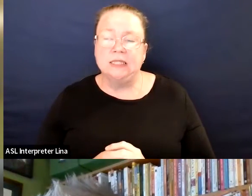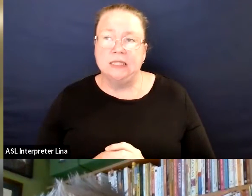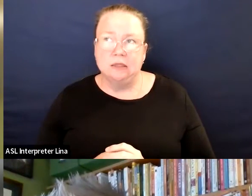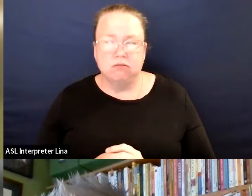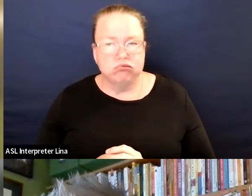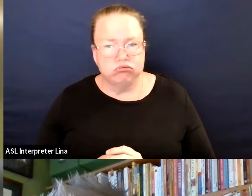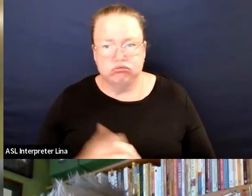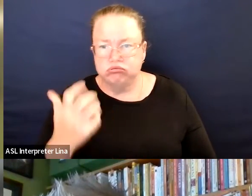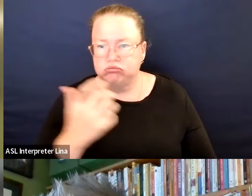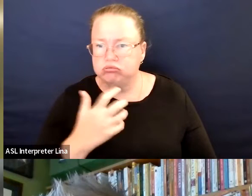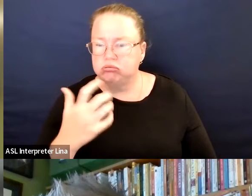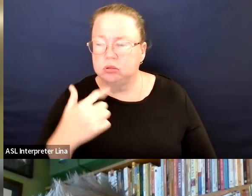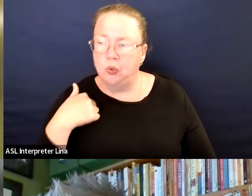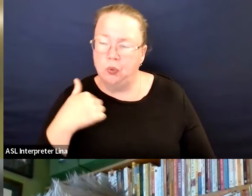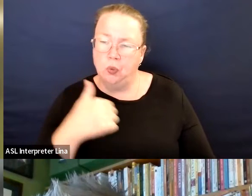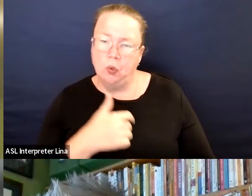Boy, we lost